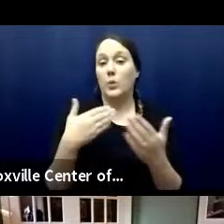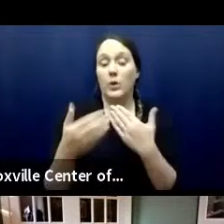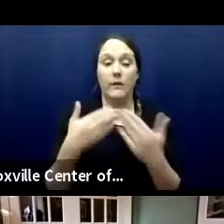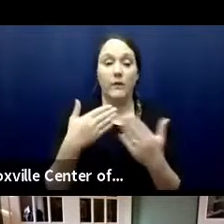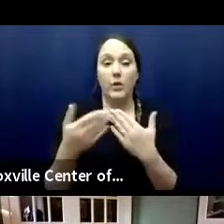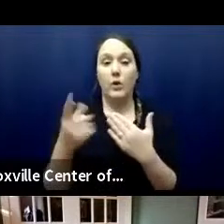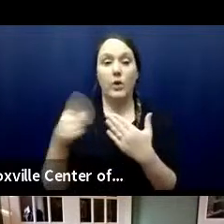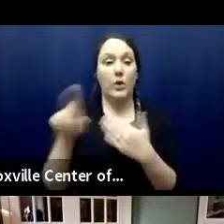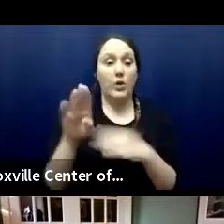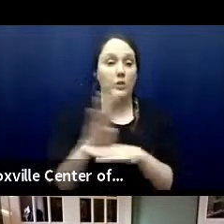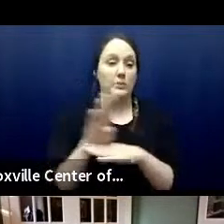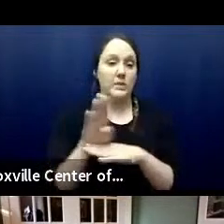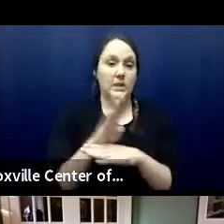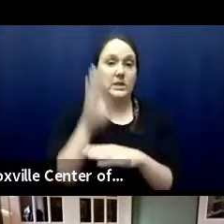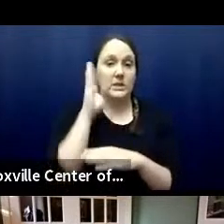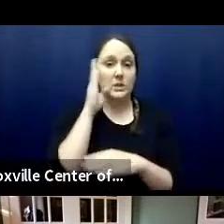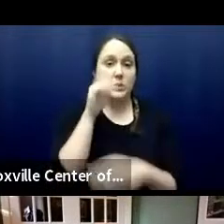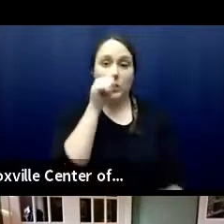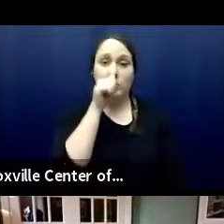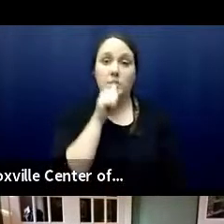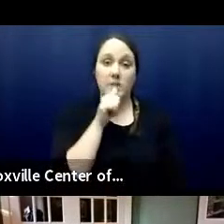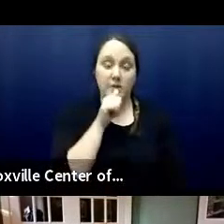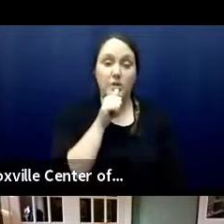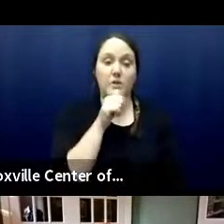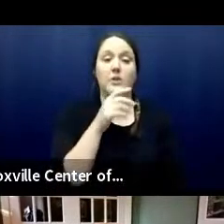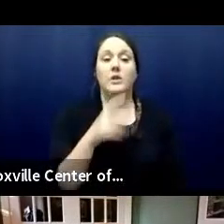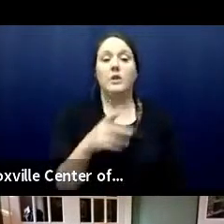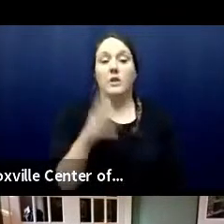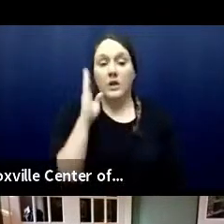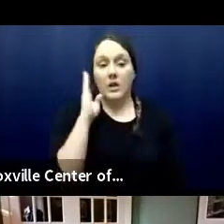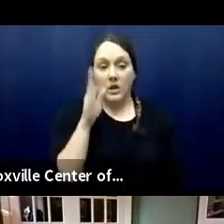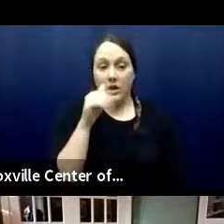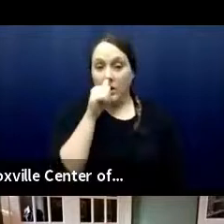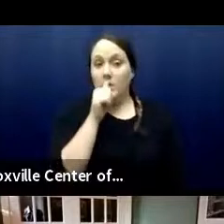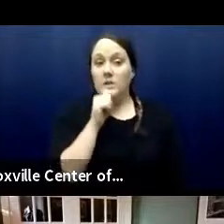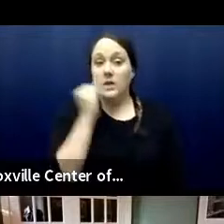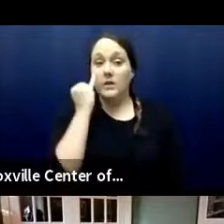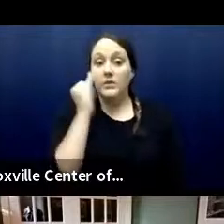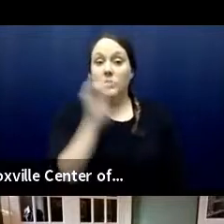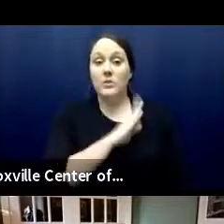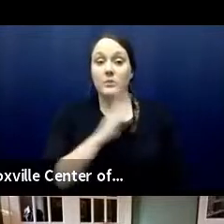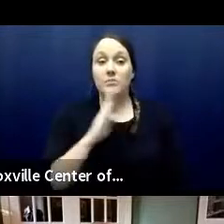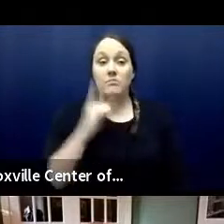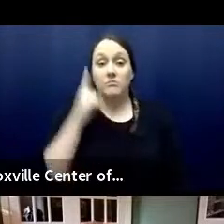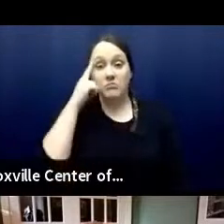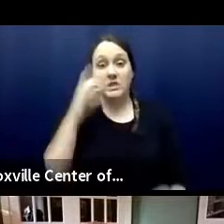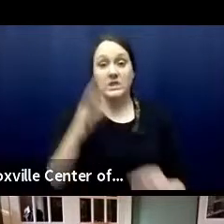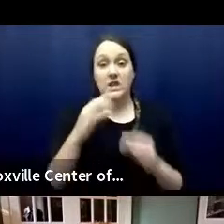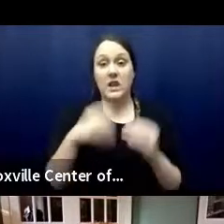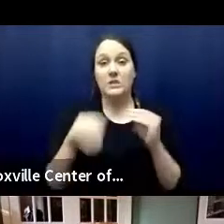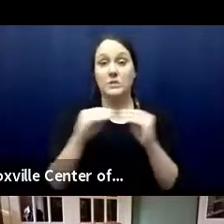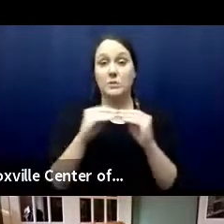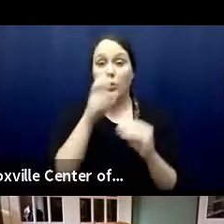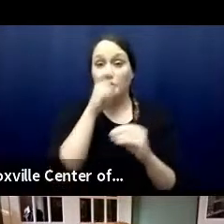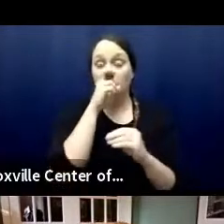those businesses are going to suffer. They're going to suffer if this board decides to take more strict